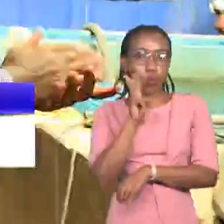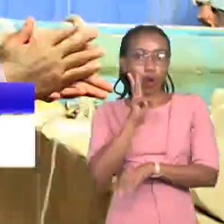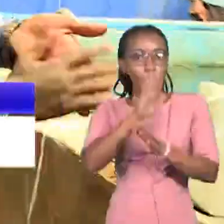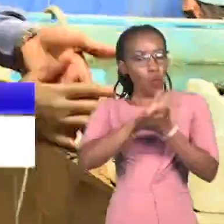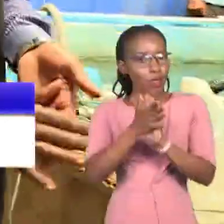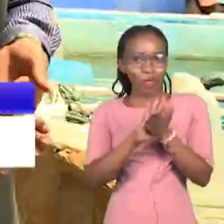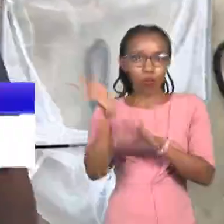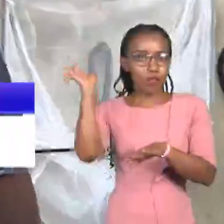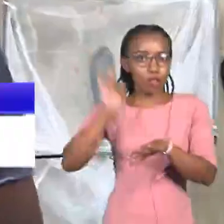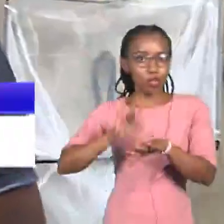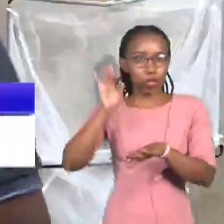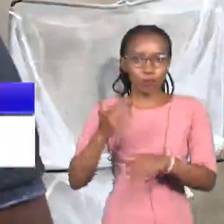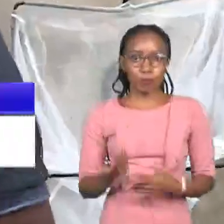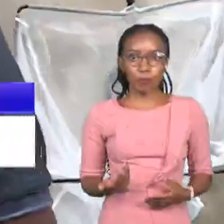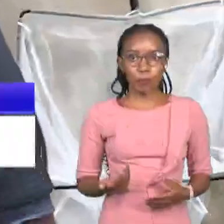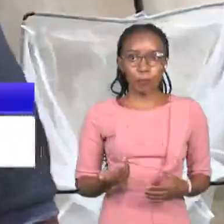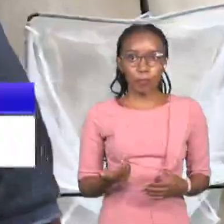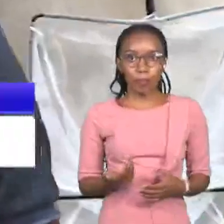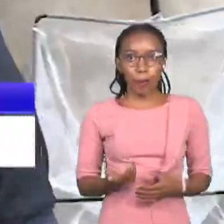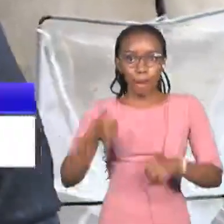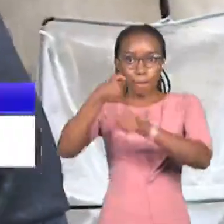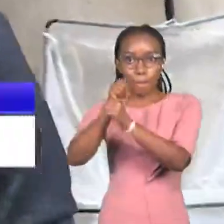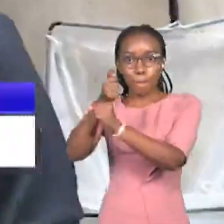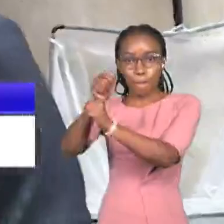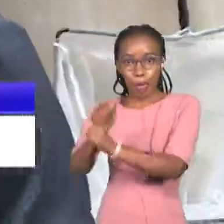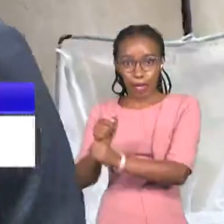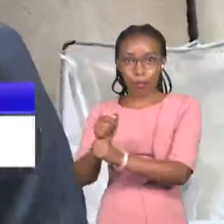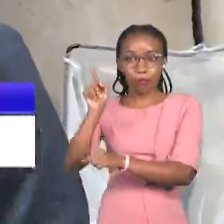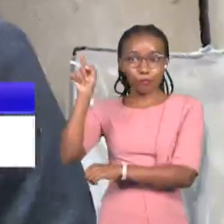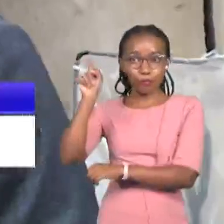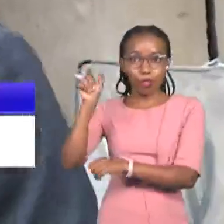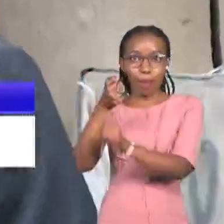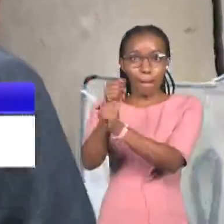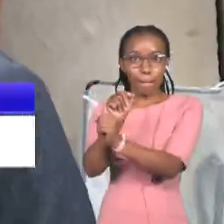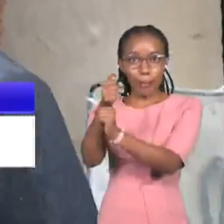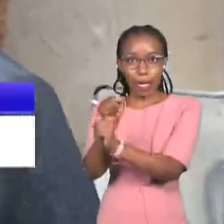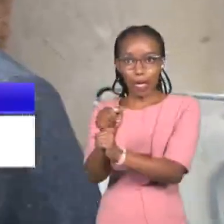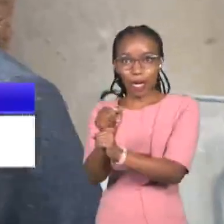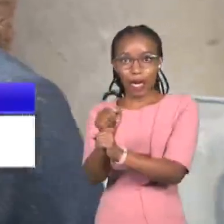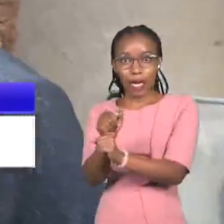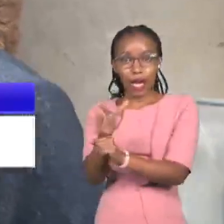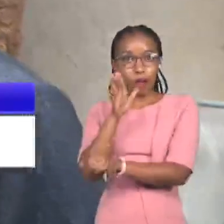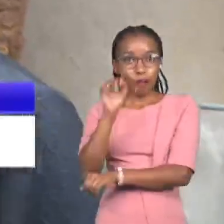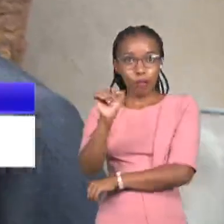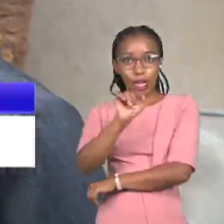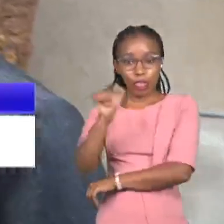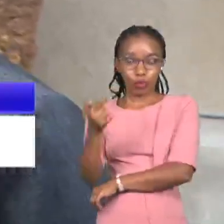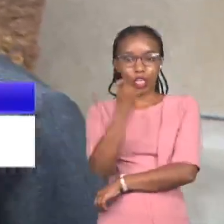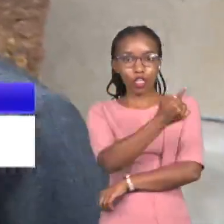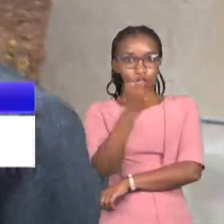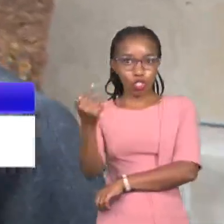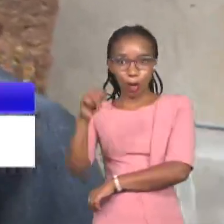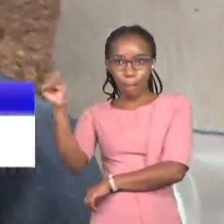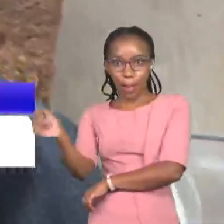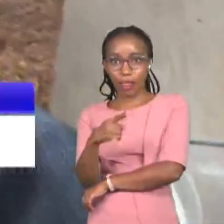getting damp. The capacity production of our hatchery, we produce 500,000 fingerlings per month